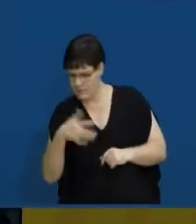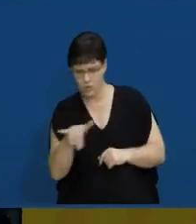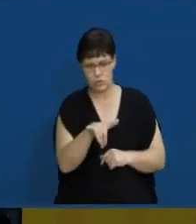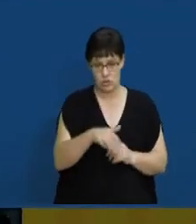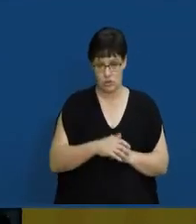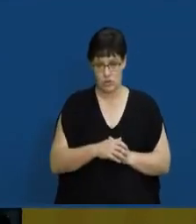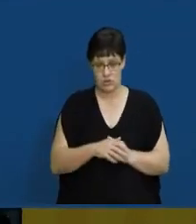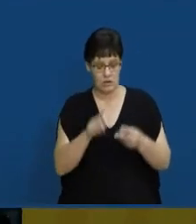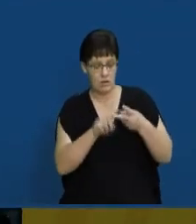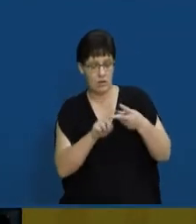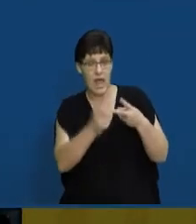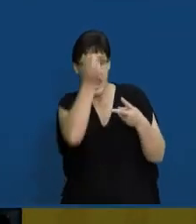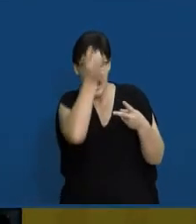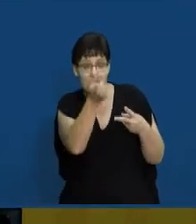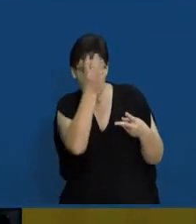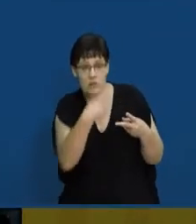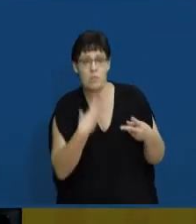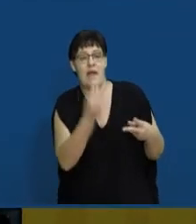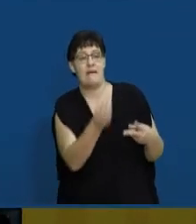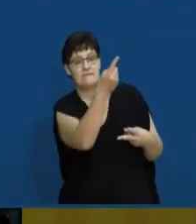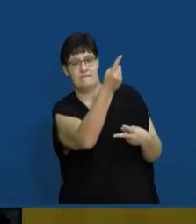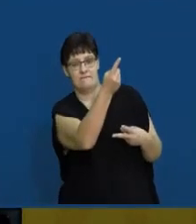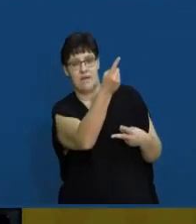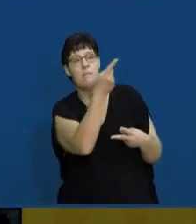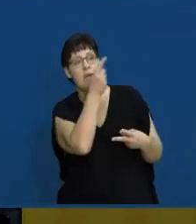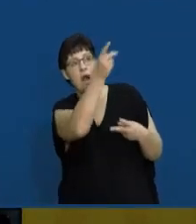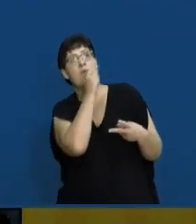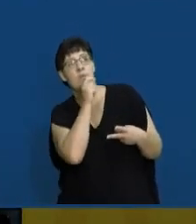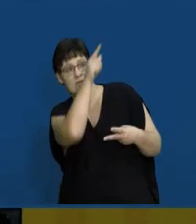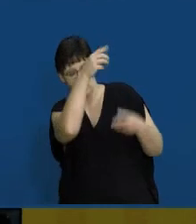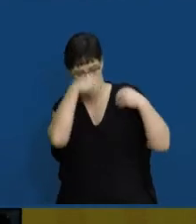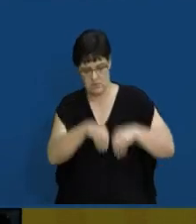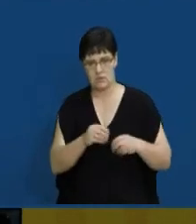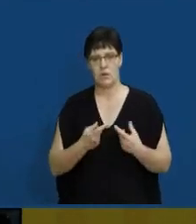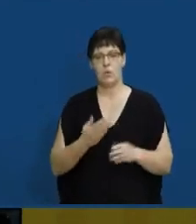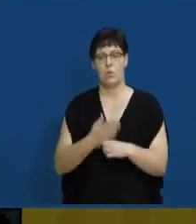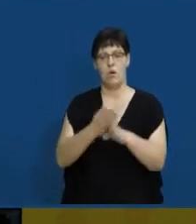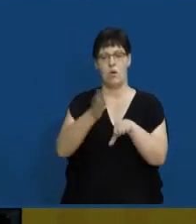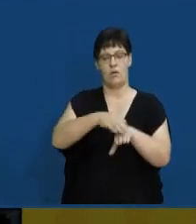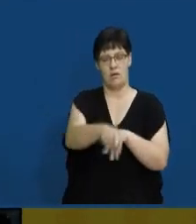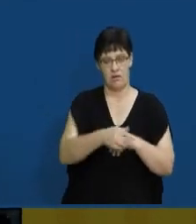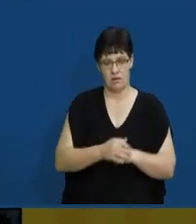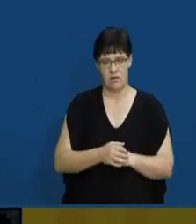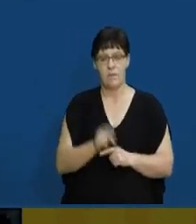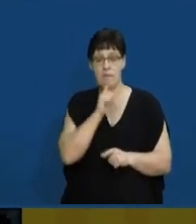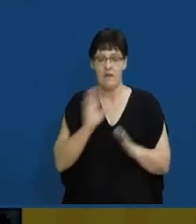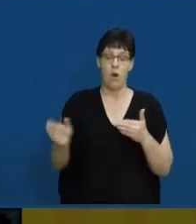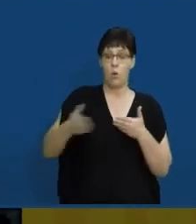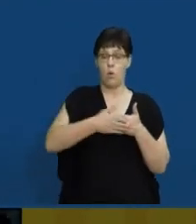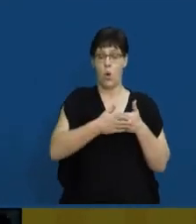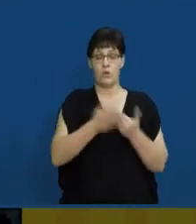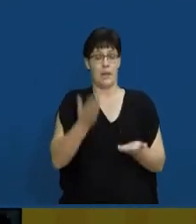What information do you have to work from? In other words, if you have the closing balance,